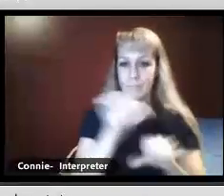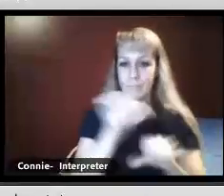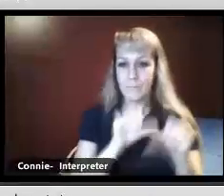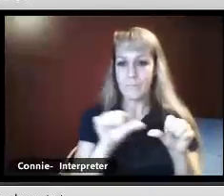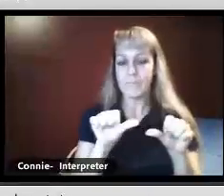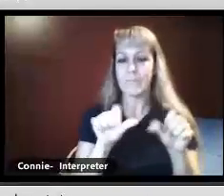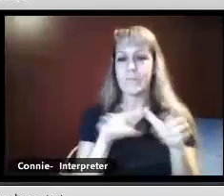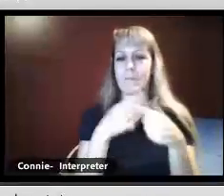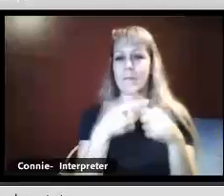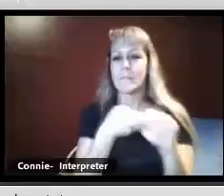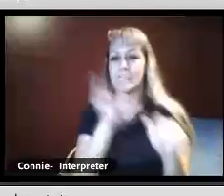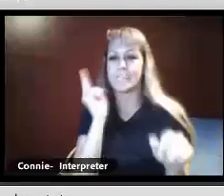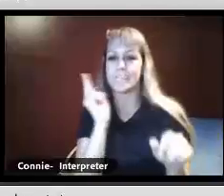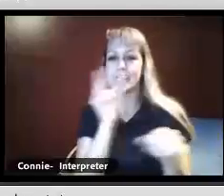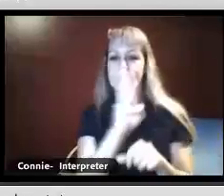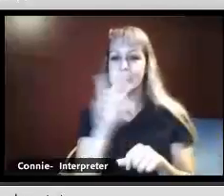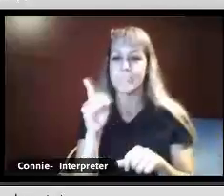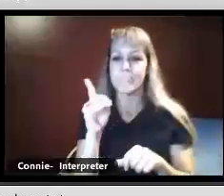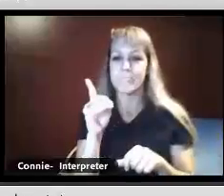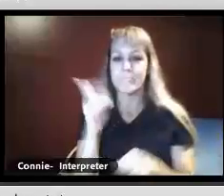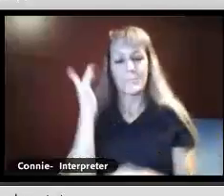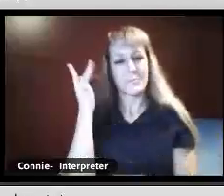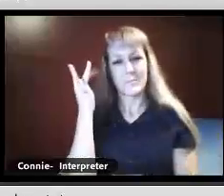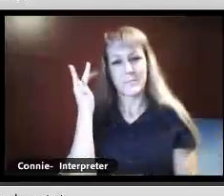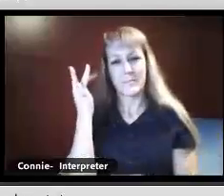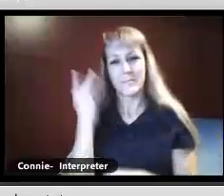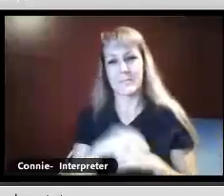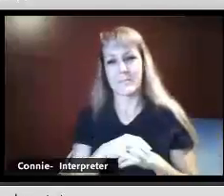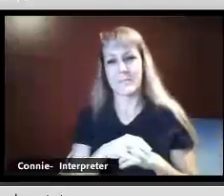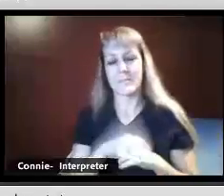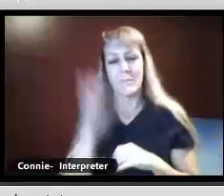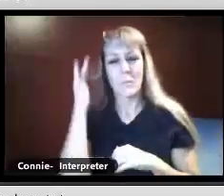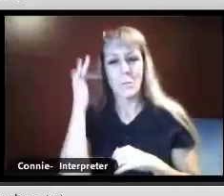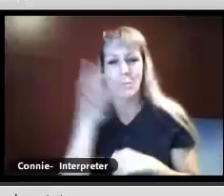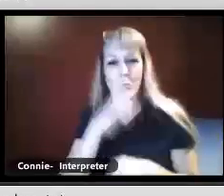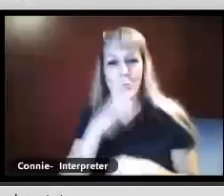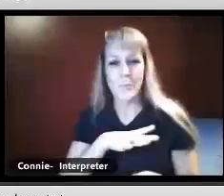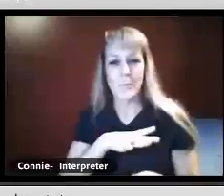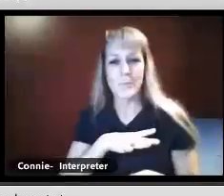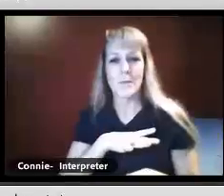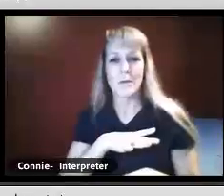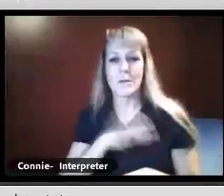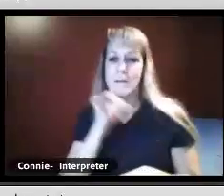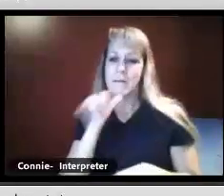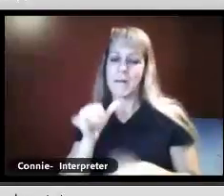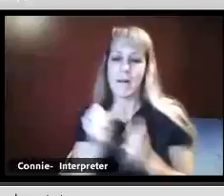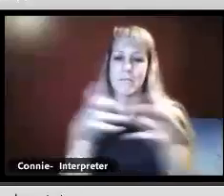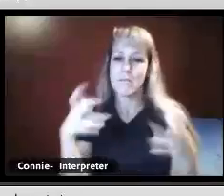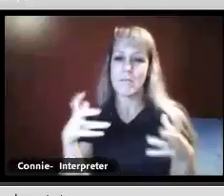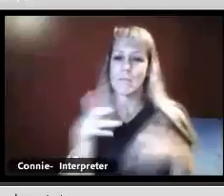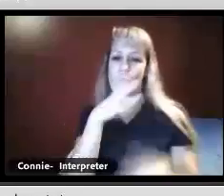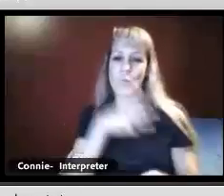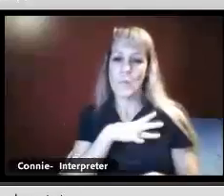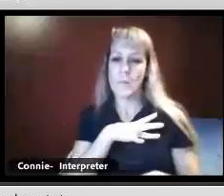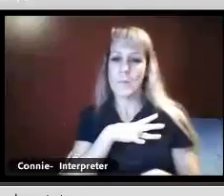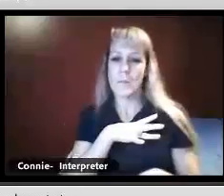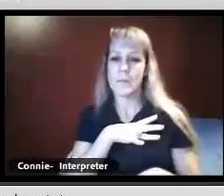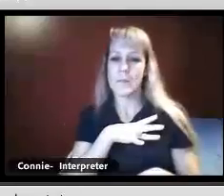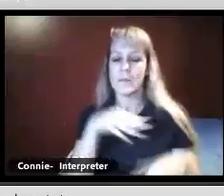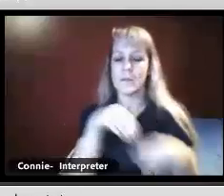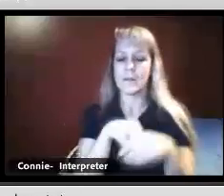drop out? Why are women underrepresented among